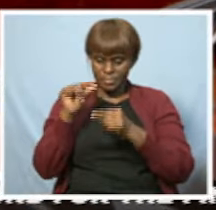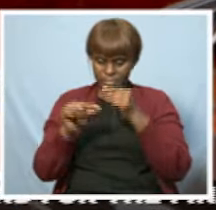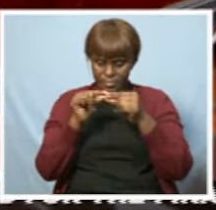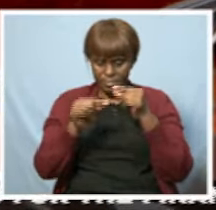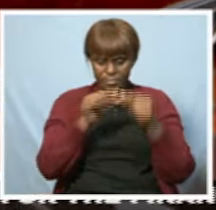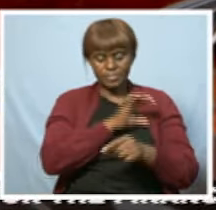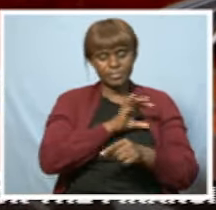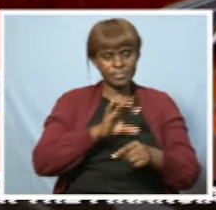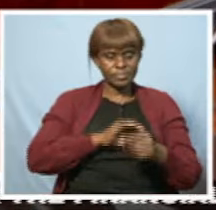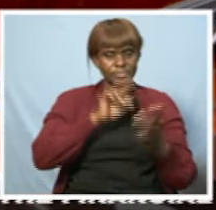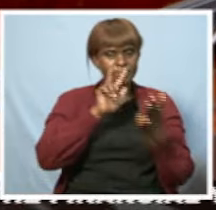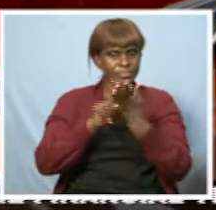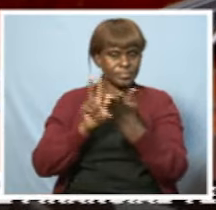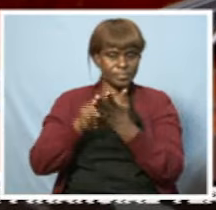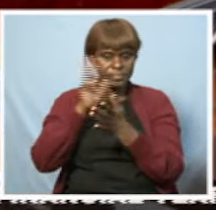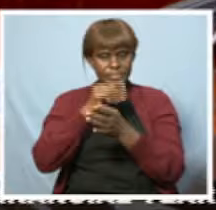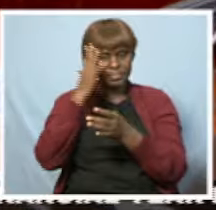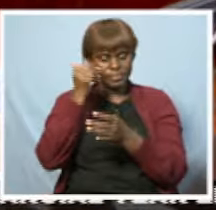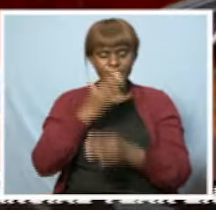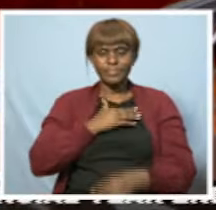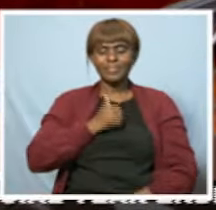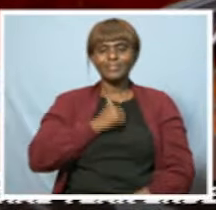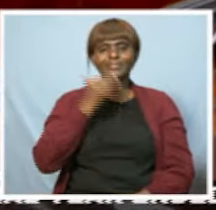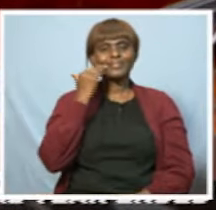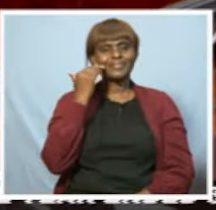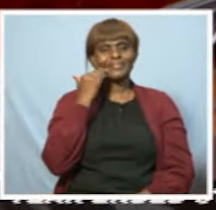companies. That's why I laughed.